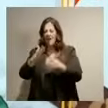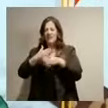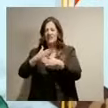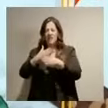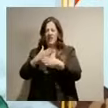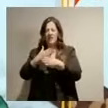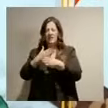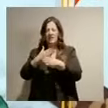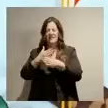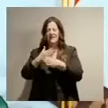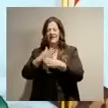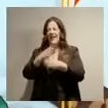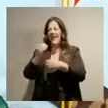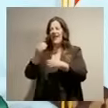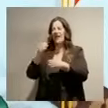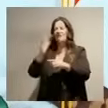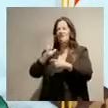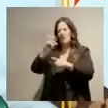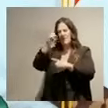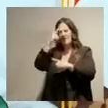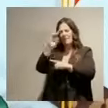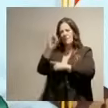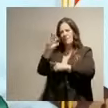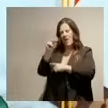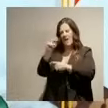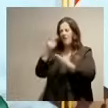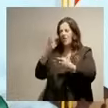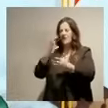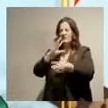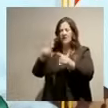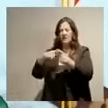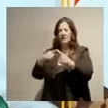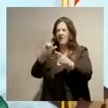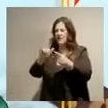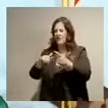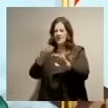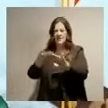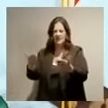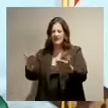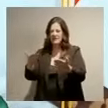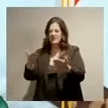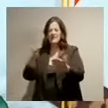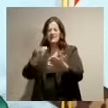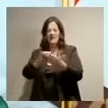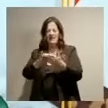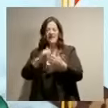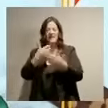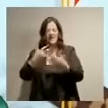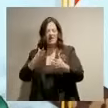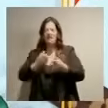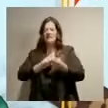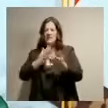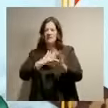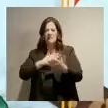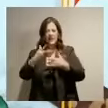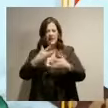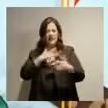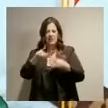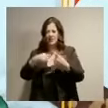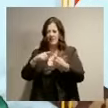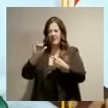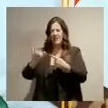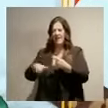Brown and others as it relates to the filing, which details my concern about that